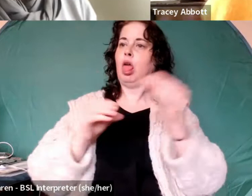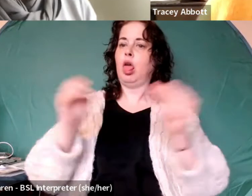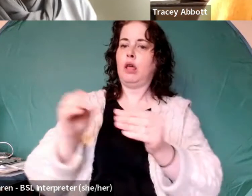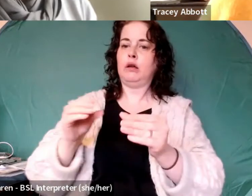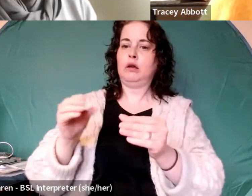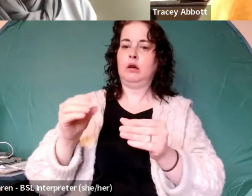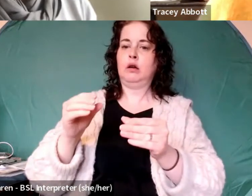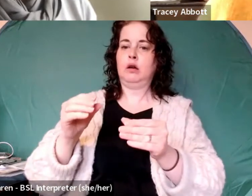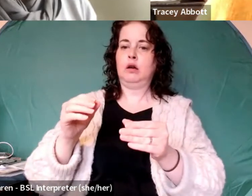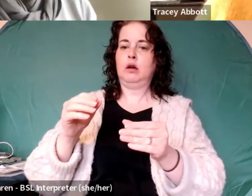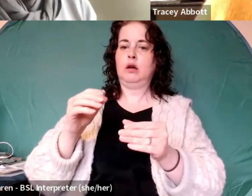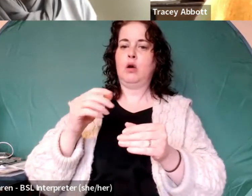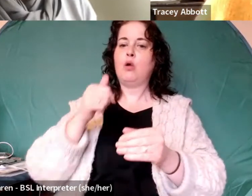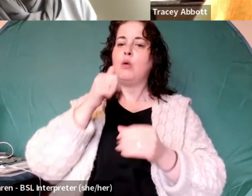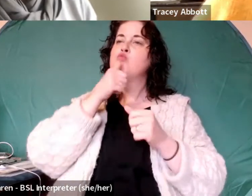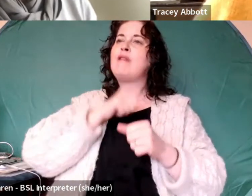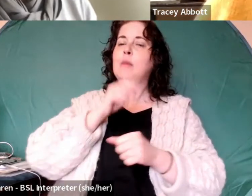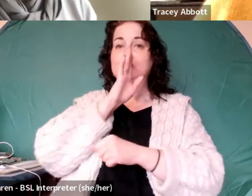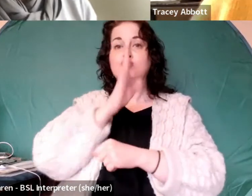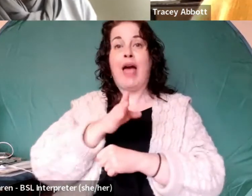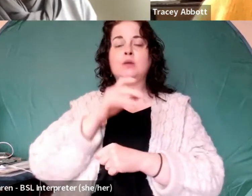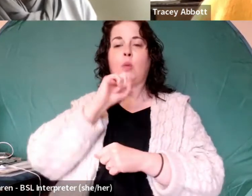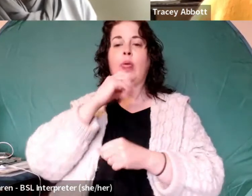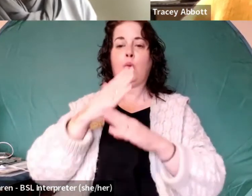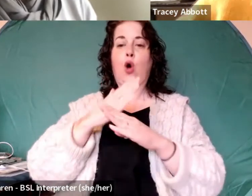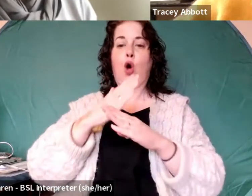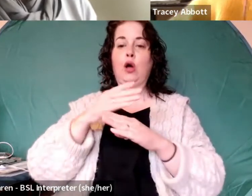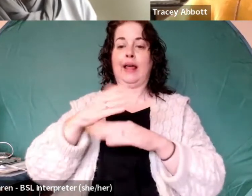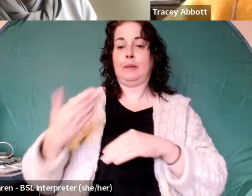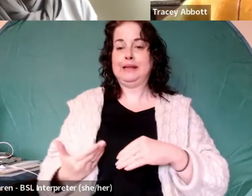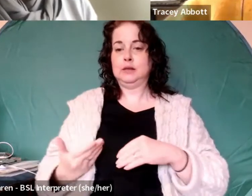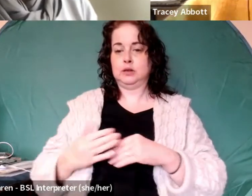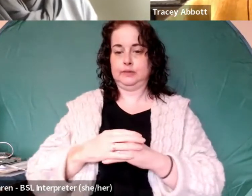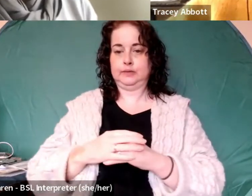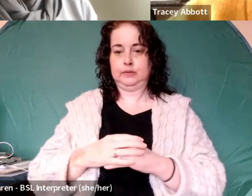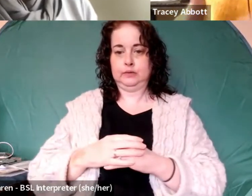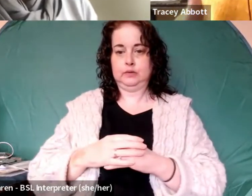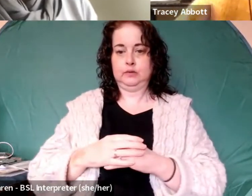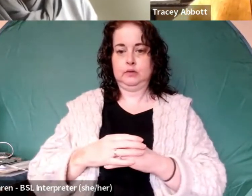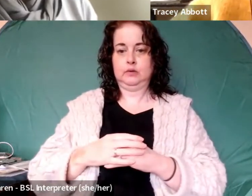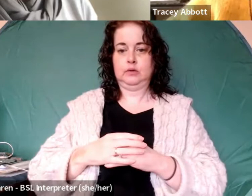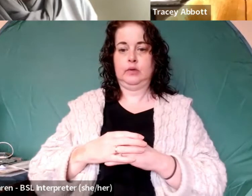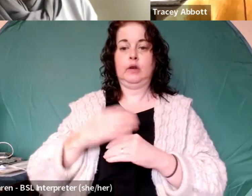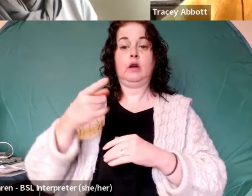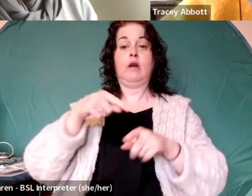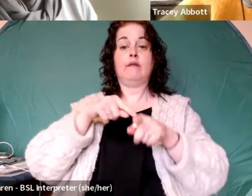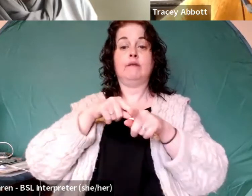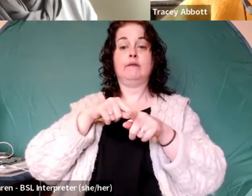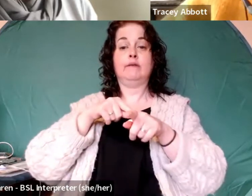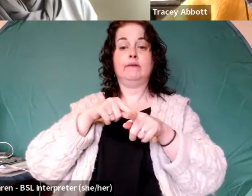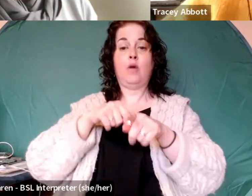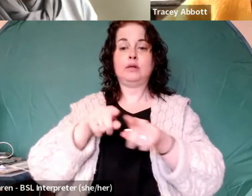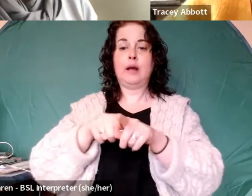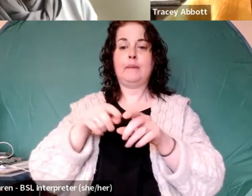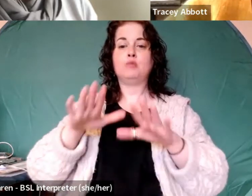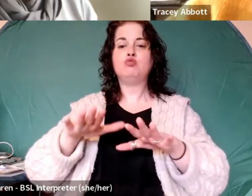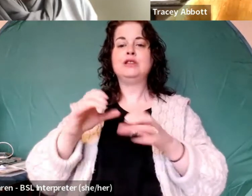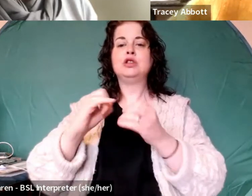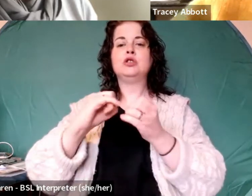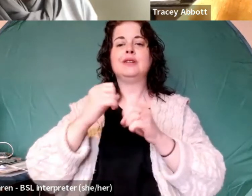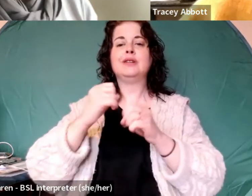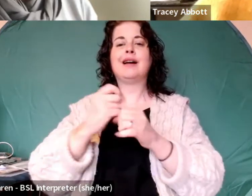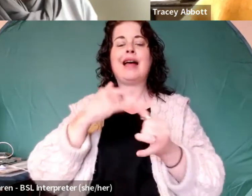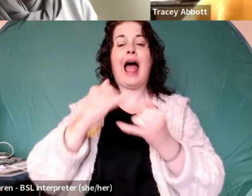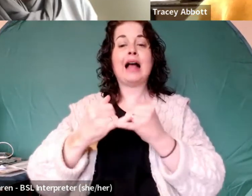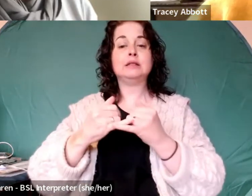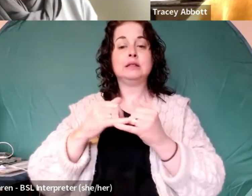are preferably straight can go and work in the business. And of course, they follow the same mold. And British Gas did years ago. They